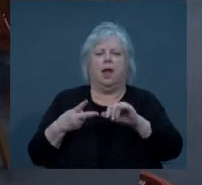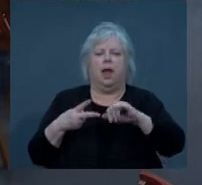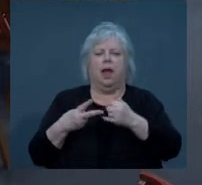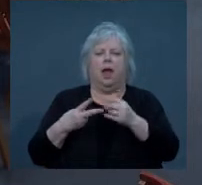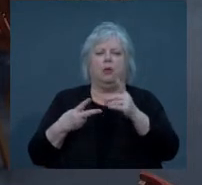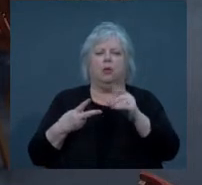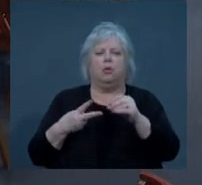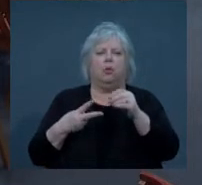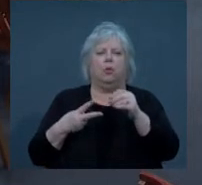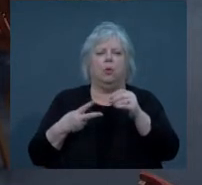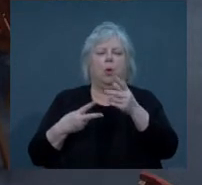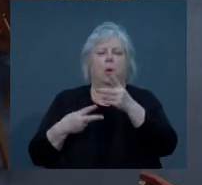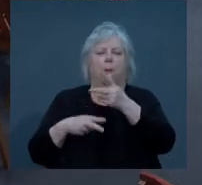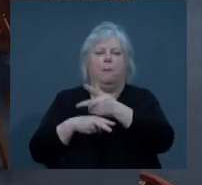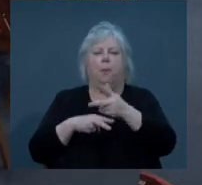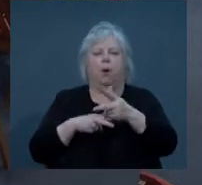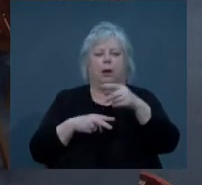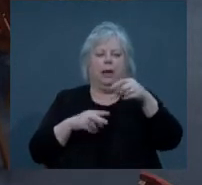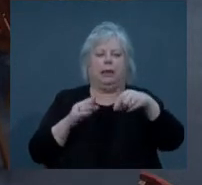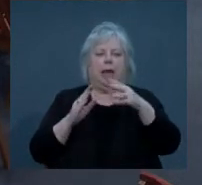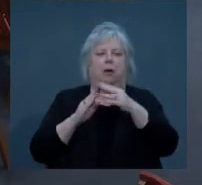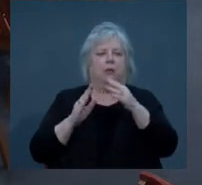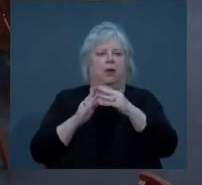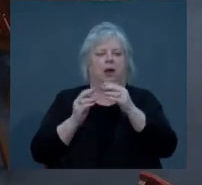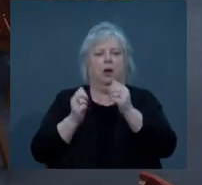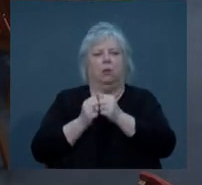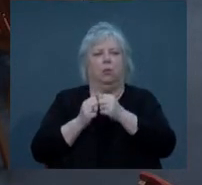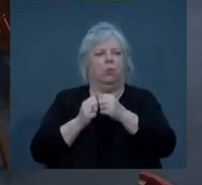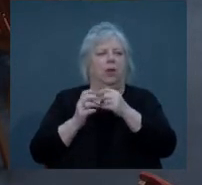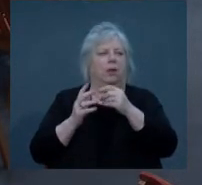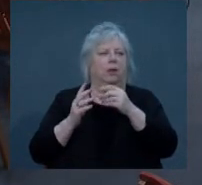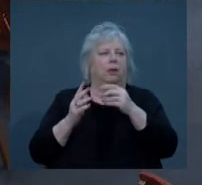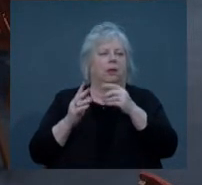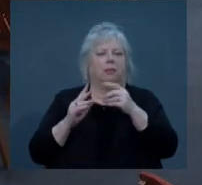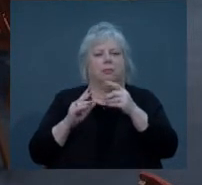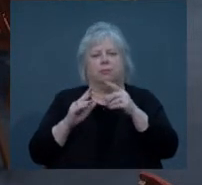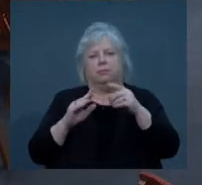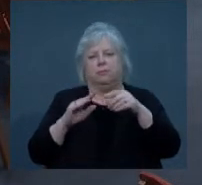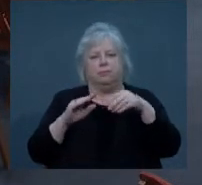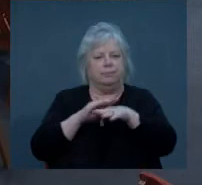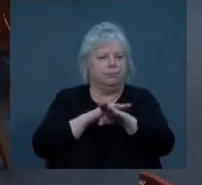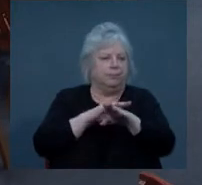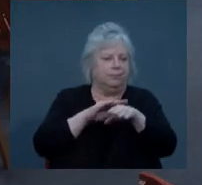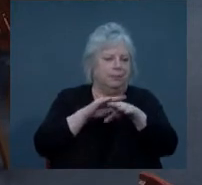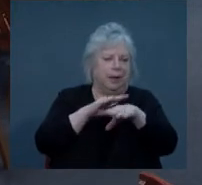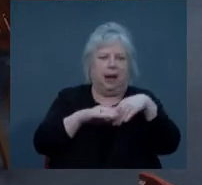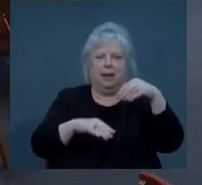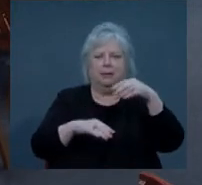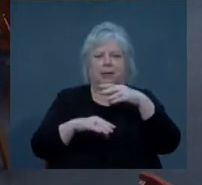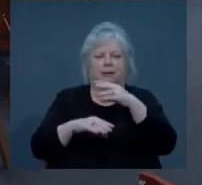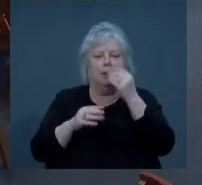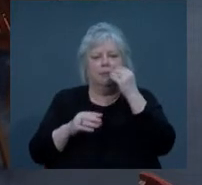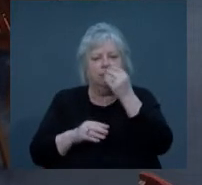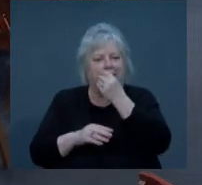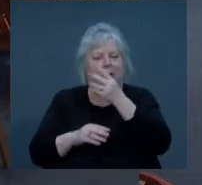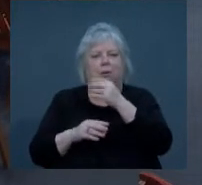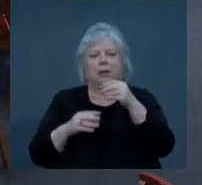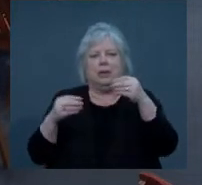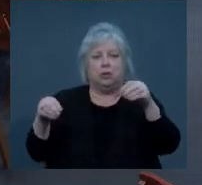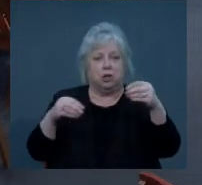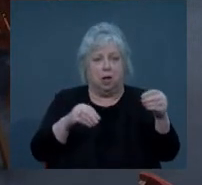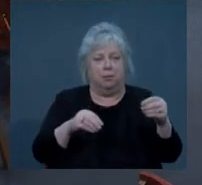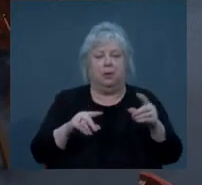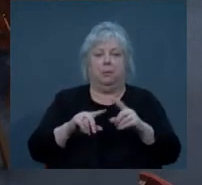do parking downtown with decks and flowers and shops? We're here to talk about this thing